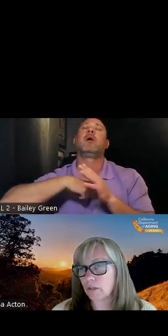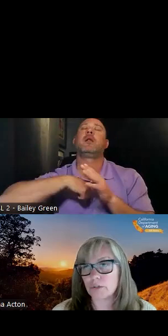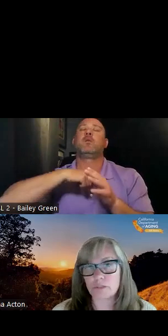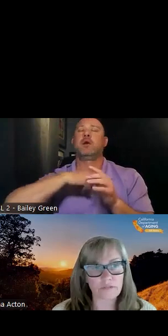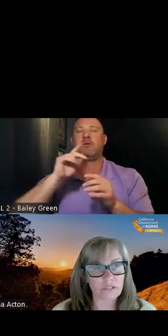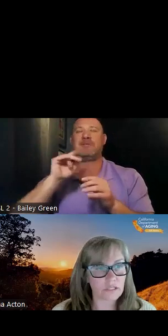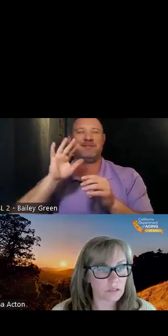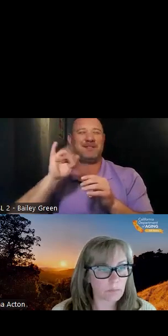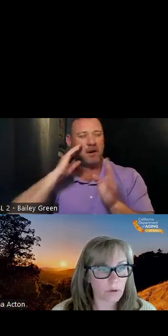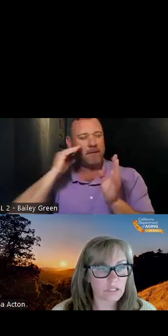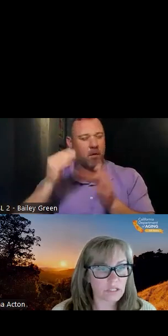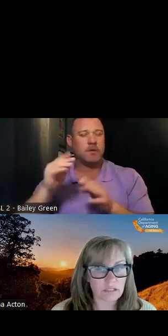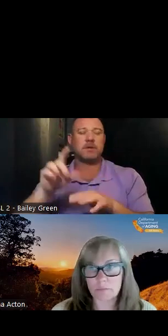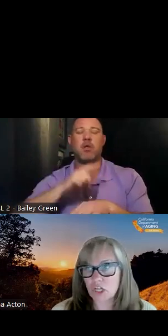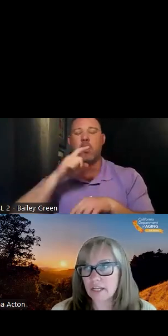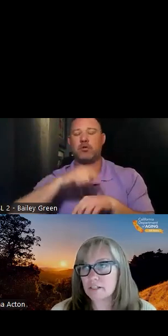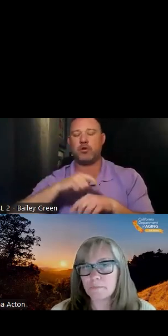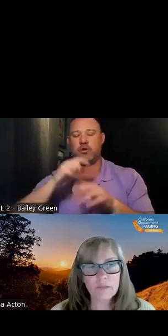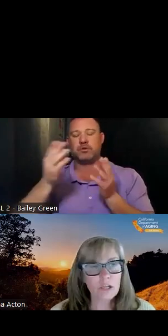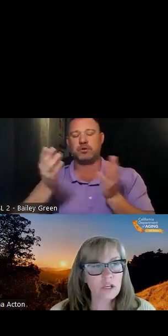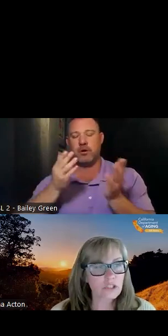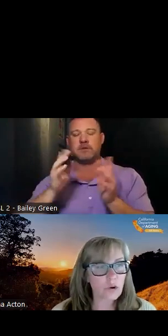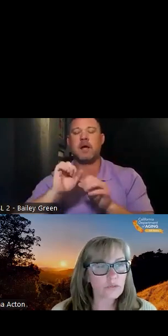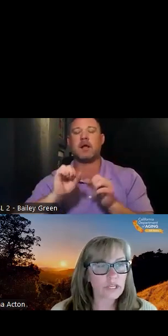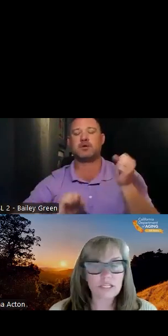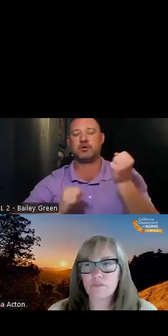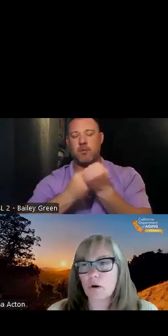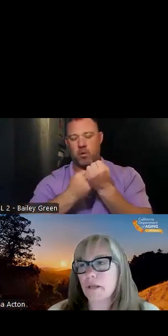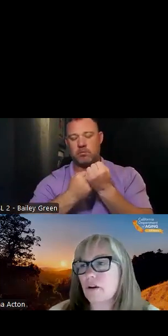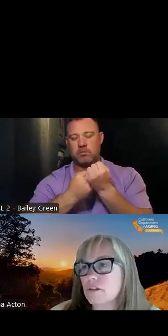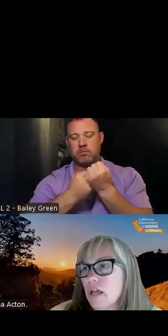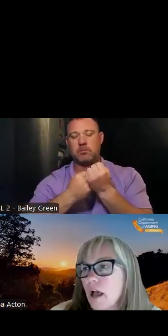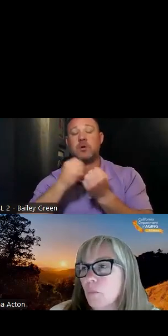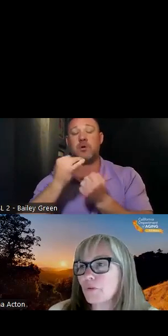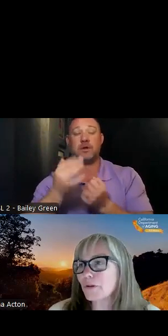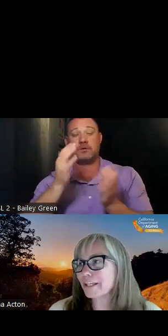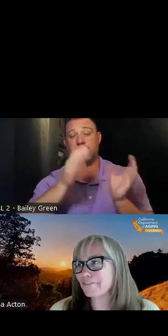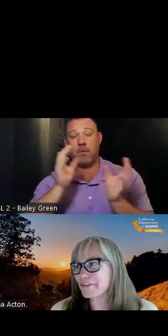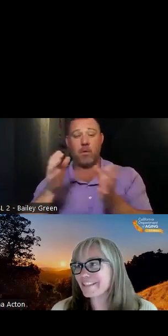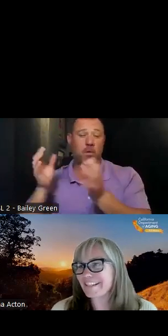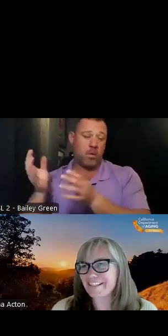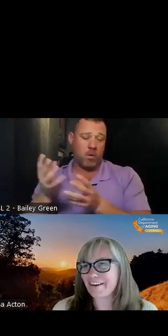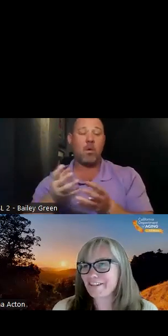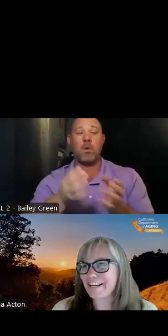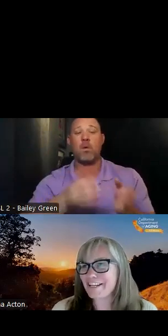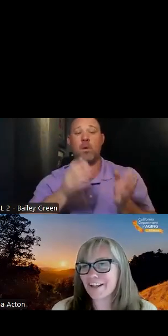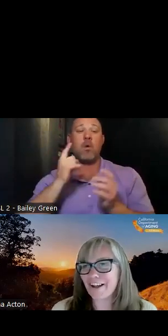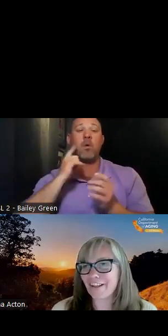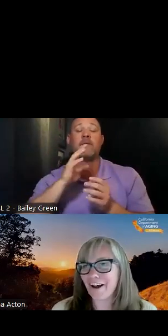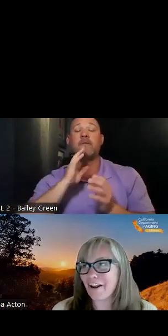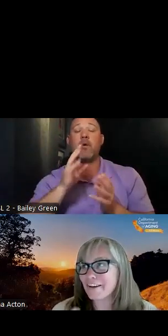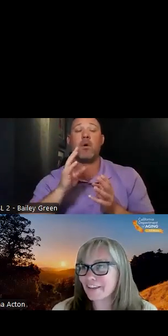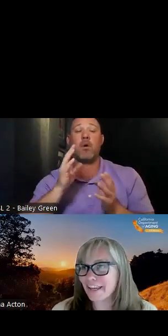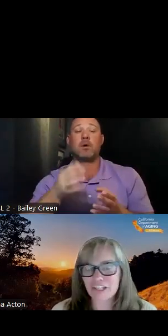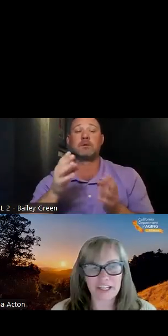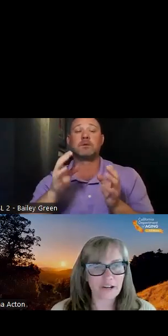around long-term services and supports systems change. So these 4 pillars, we're really going to focus today's conversation a lot